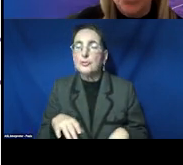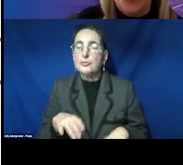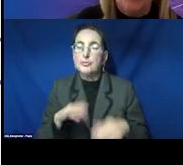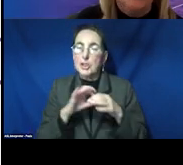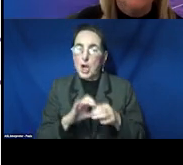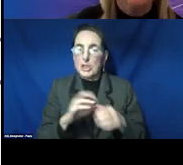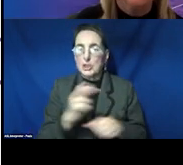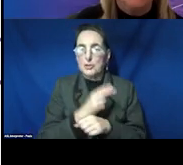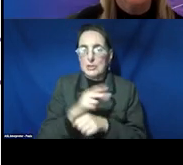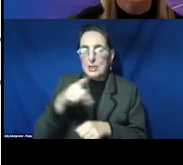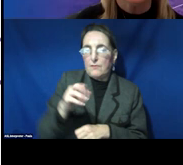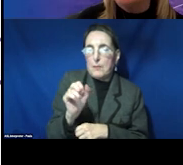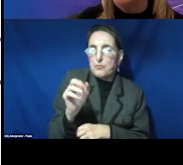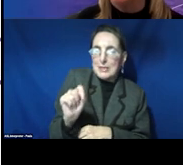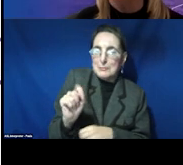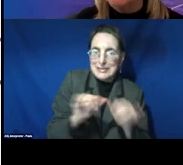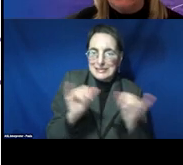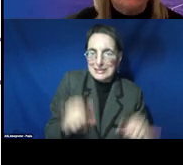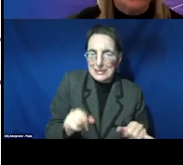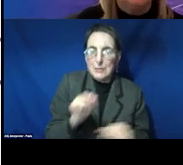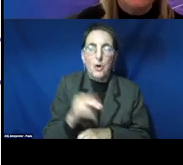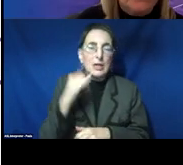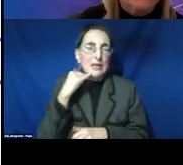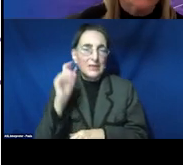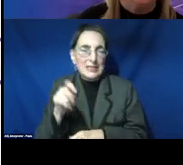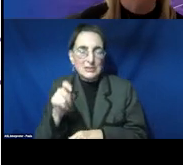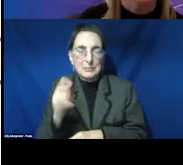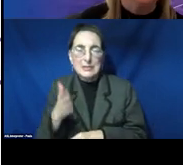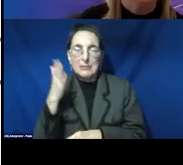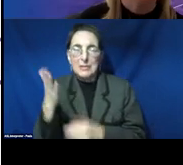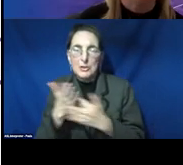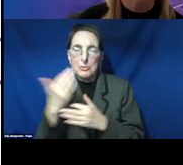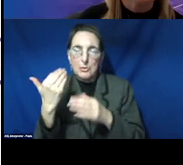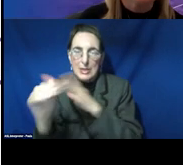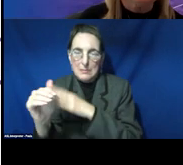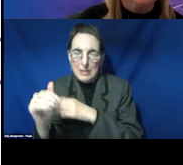system or whether it has to be submitted via email. Next slide, please.